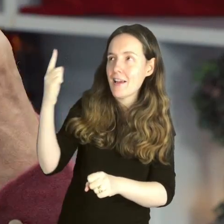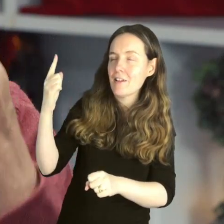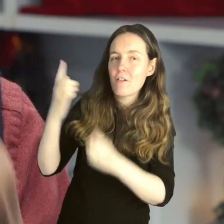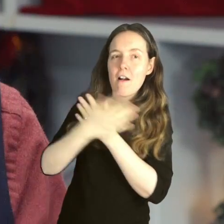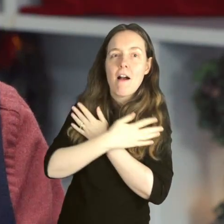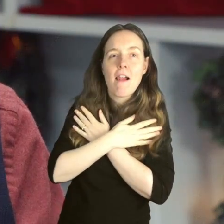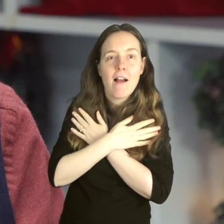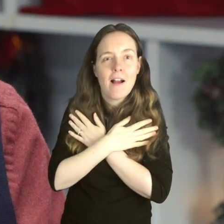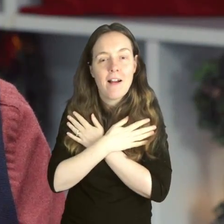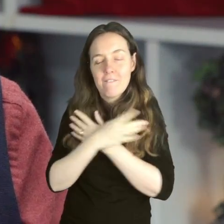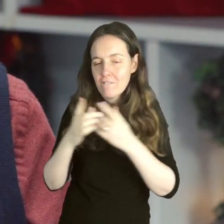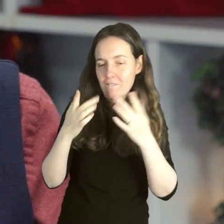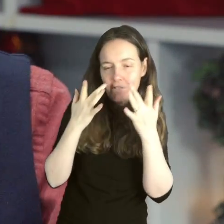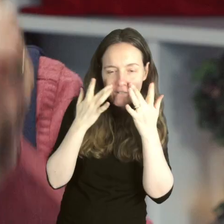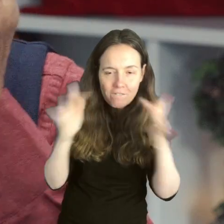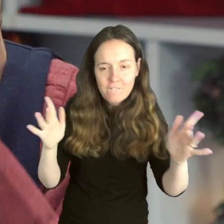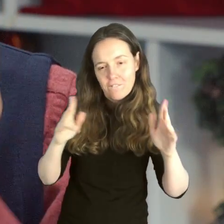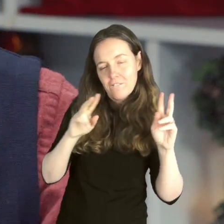love visible.